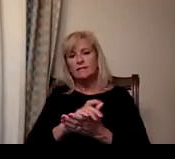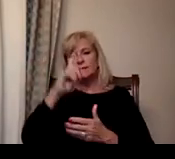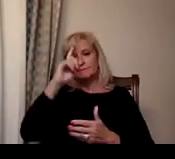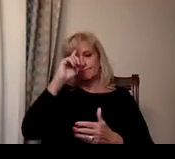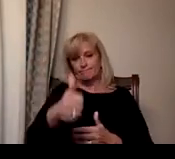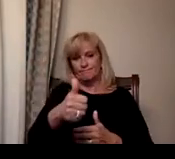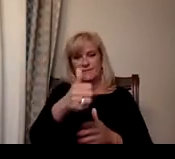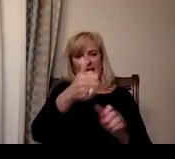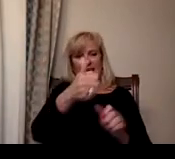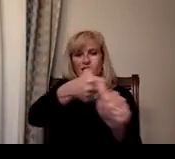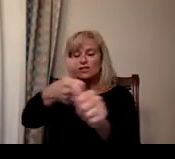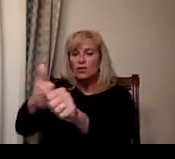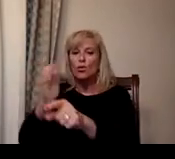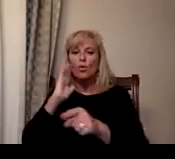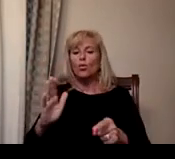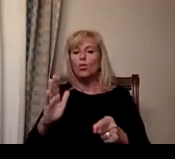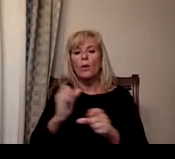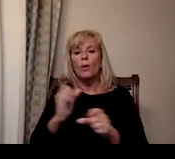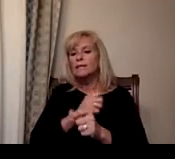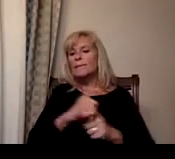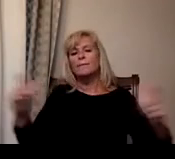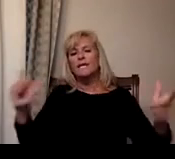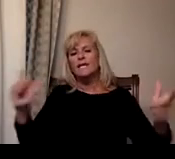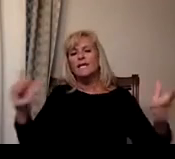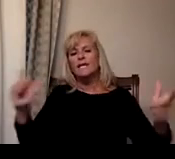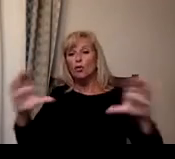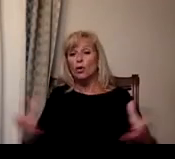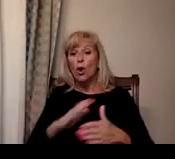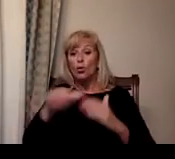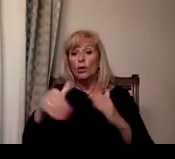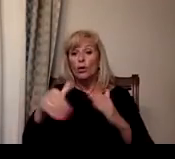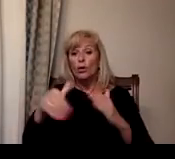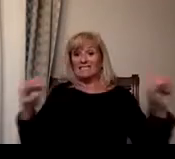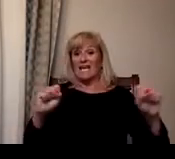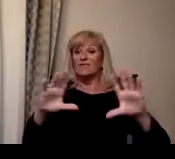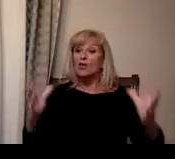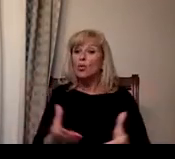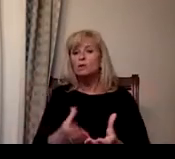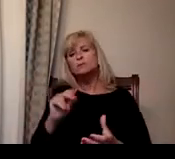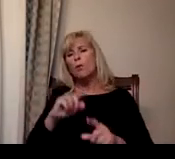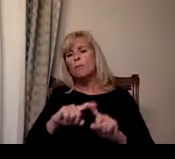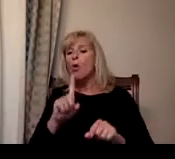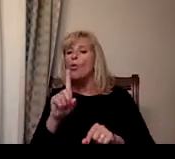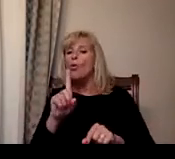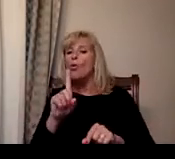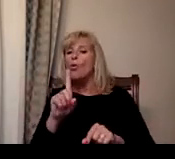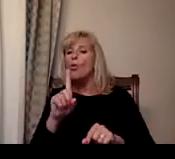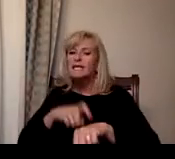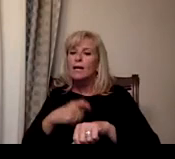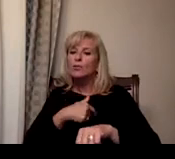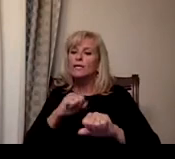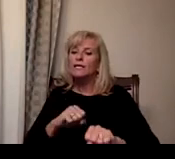and that is going to make the biggest change in the world. We don't all have to save the world, but one at a time we can impact